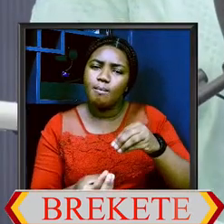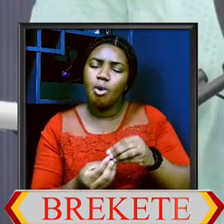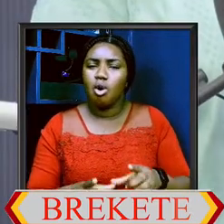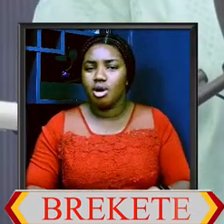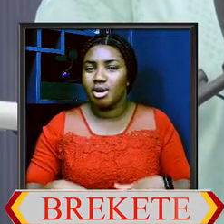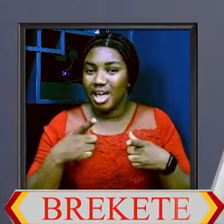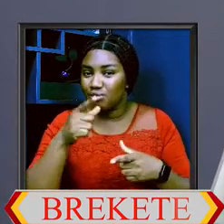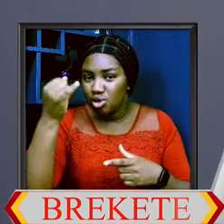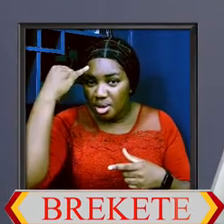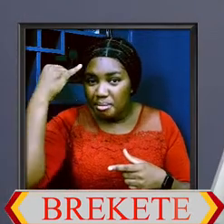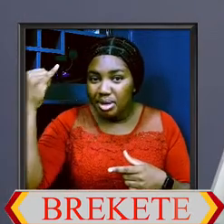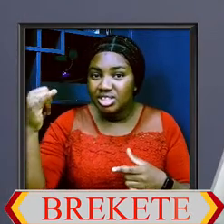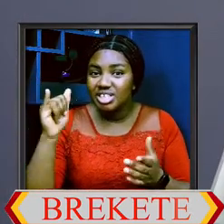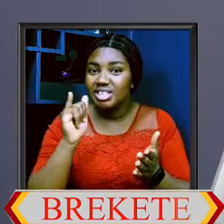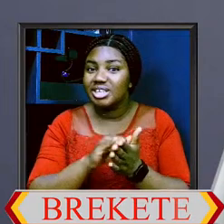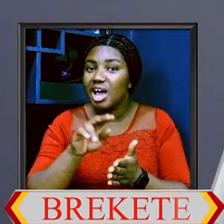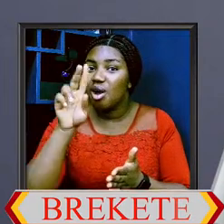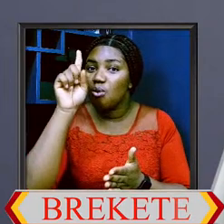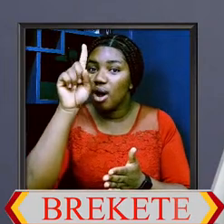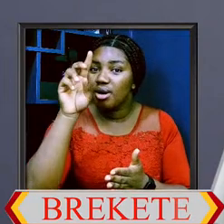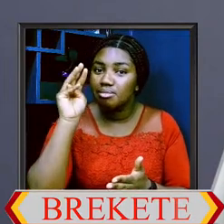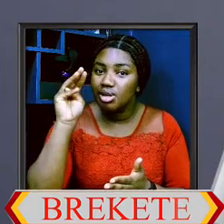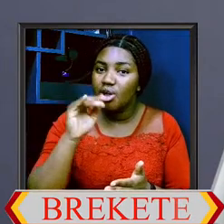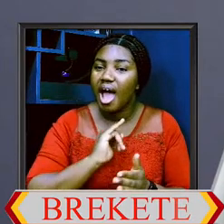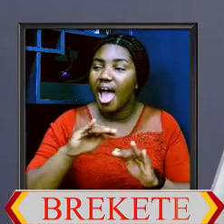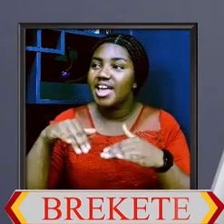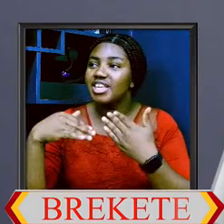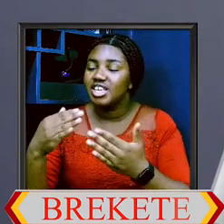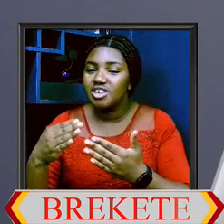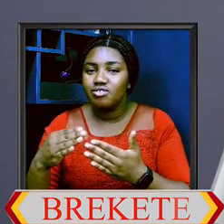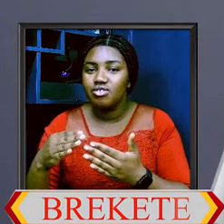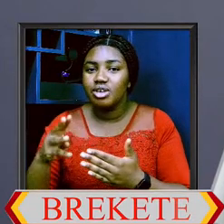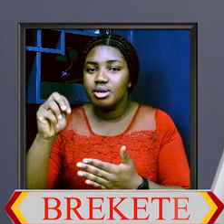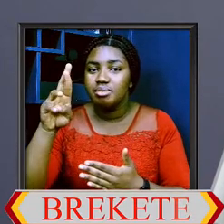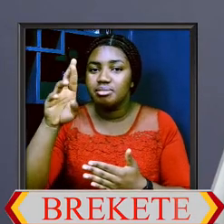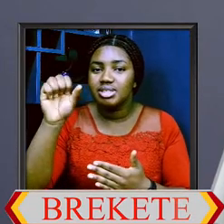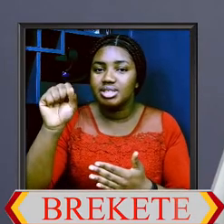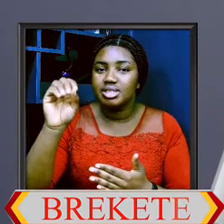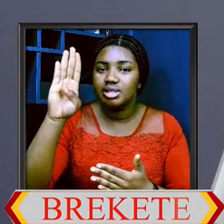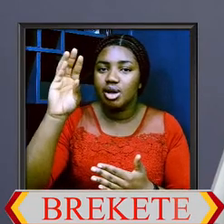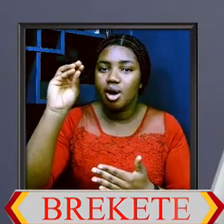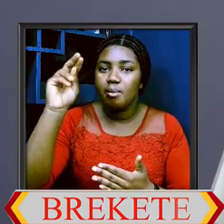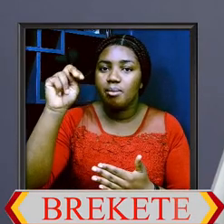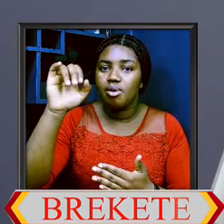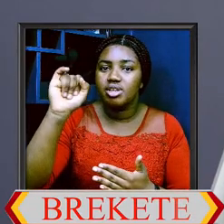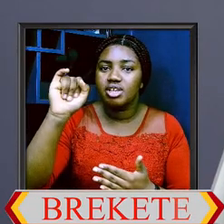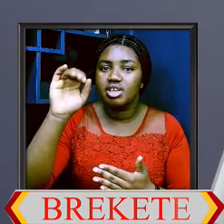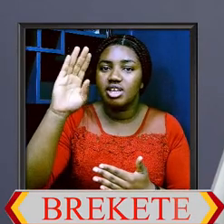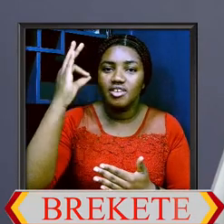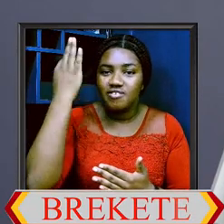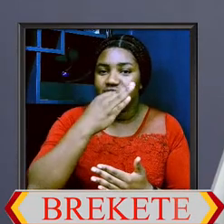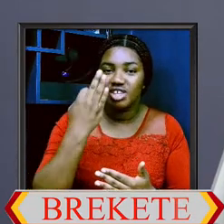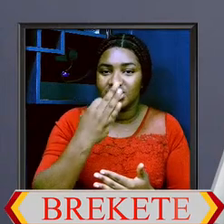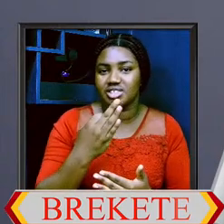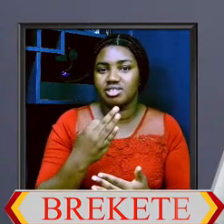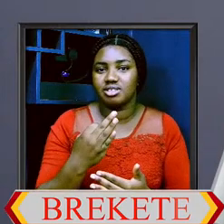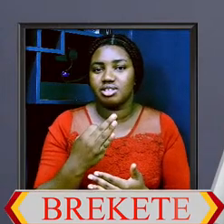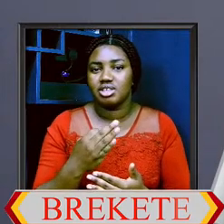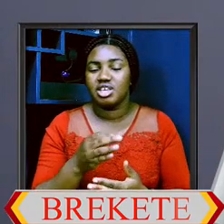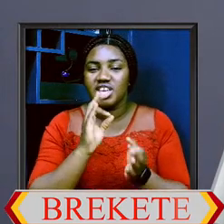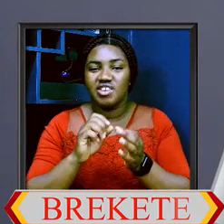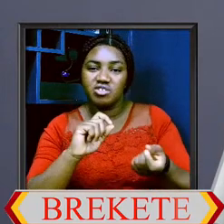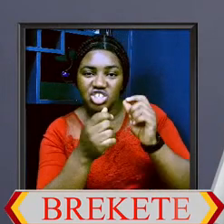imagine that 1 million n where I give Mrs Bon if you change them to dollars is just about